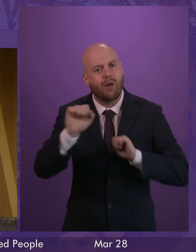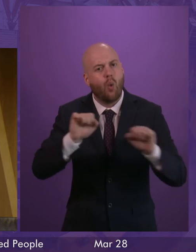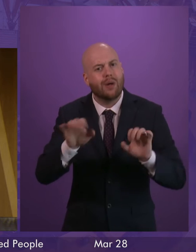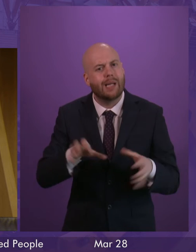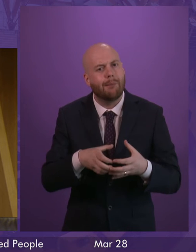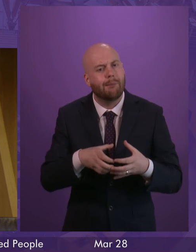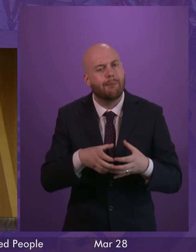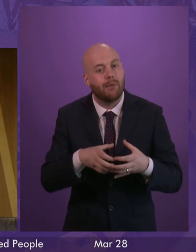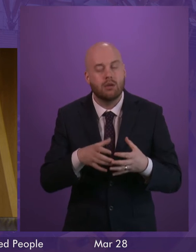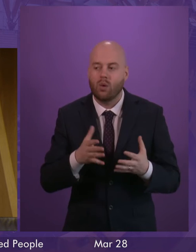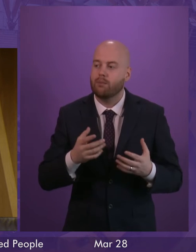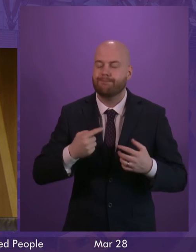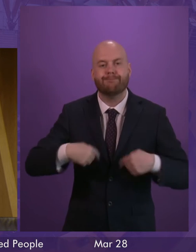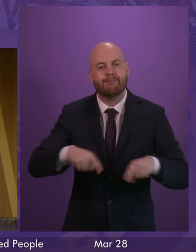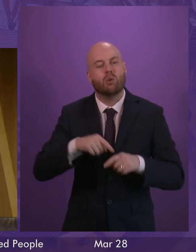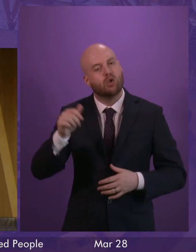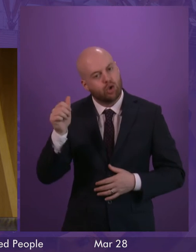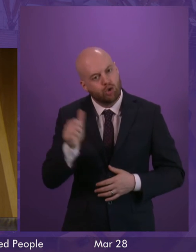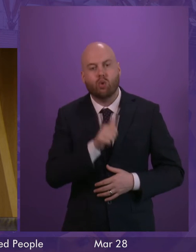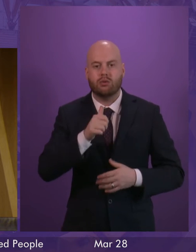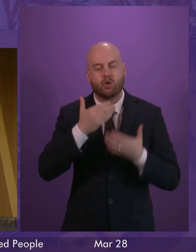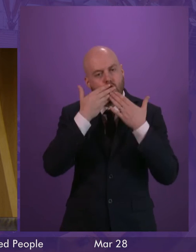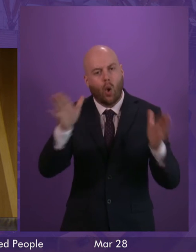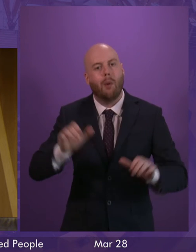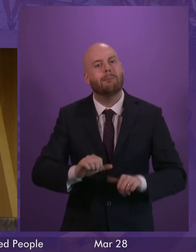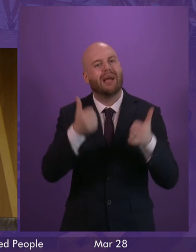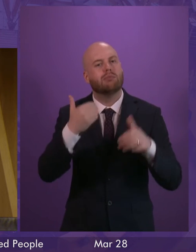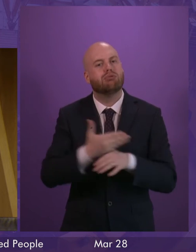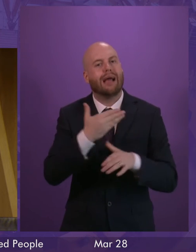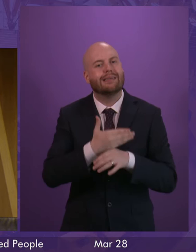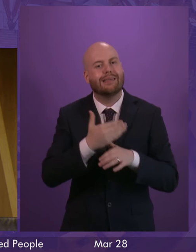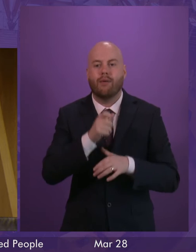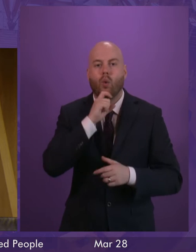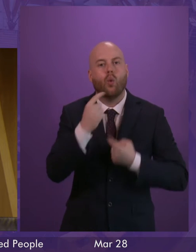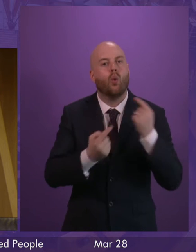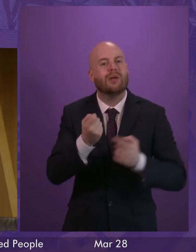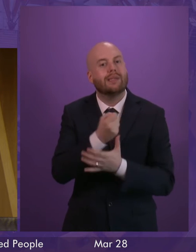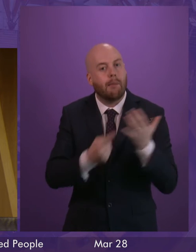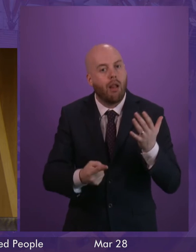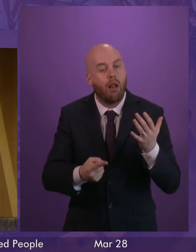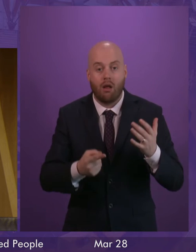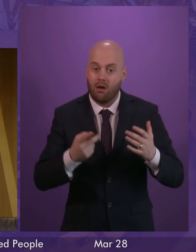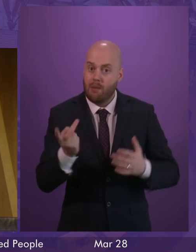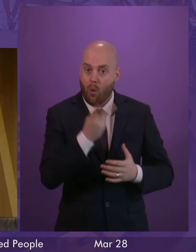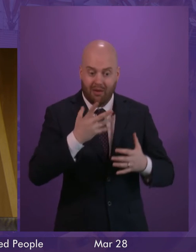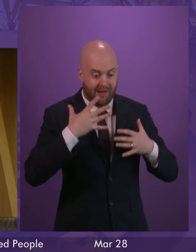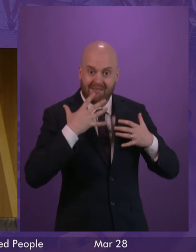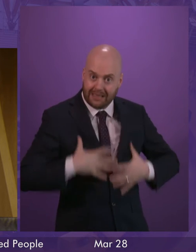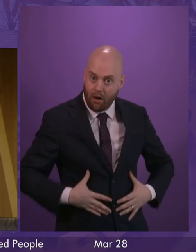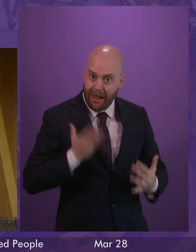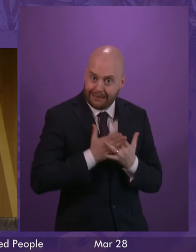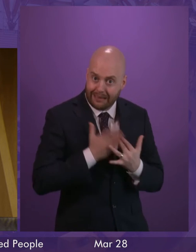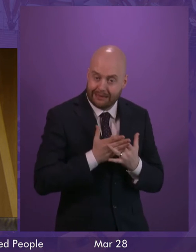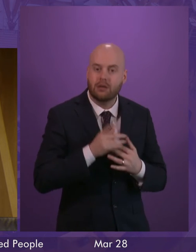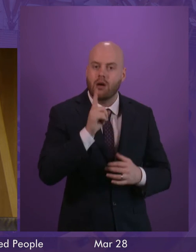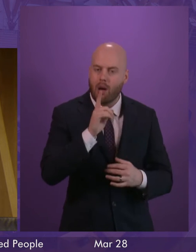because we need to establish best practice for disabled people with those with MS to access the workplace. Not just physical access but access to